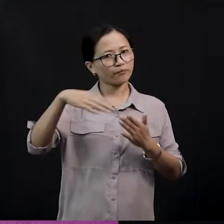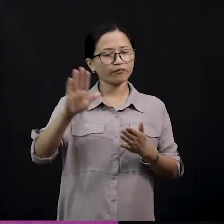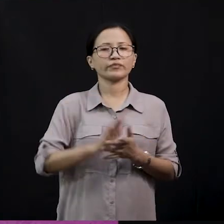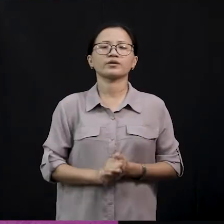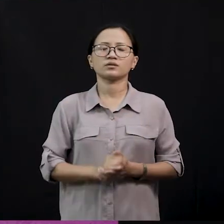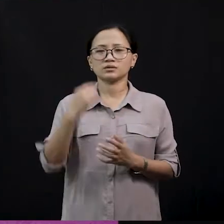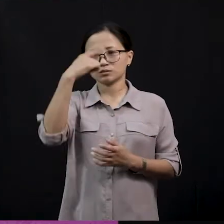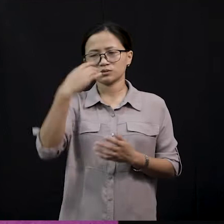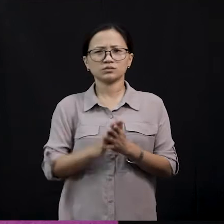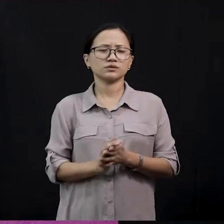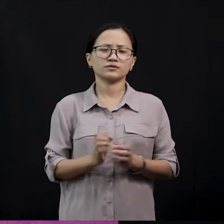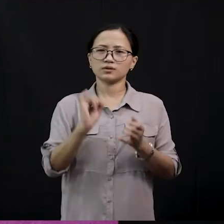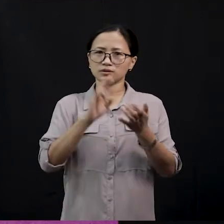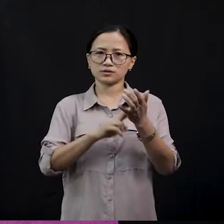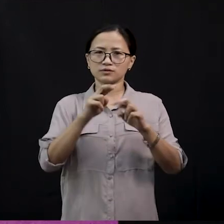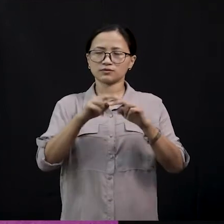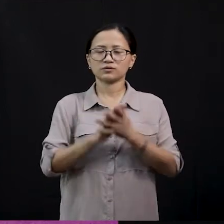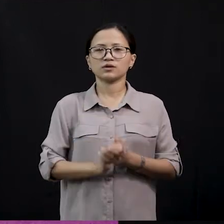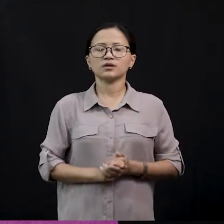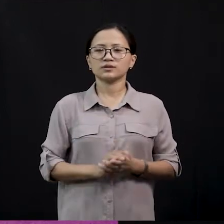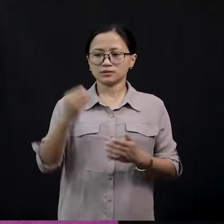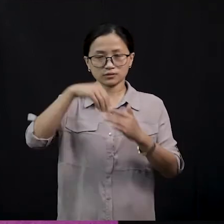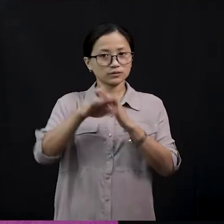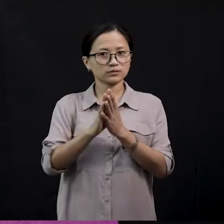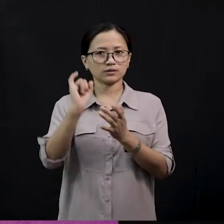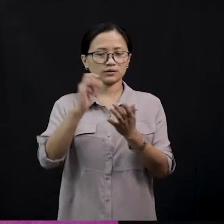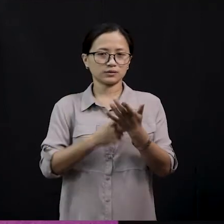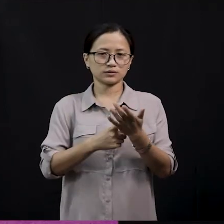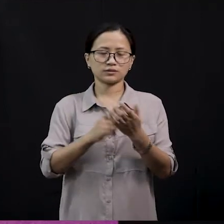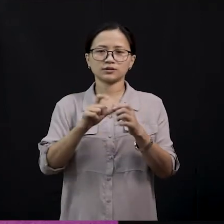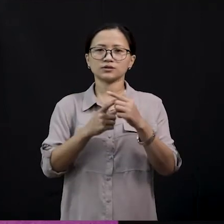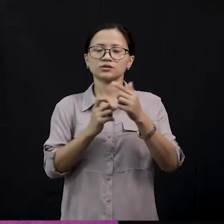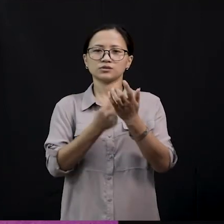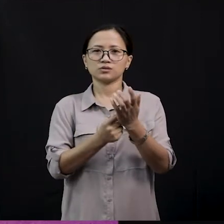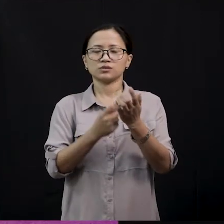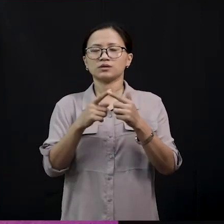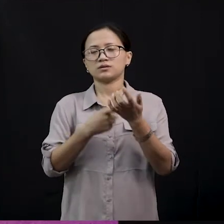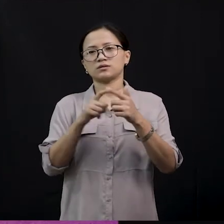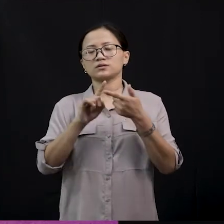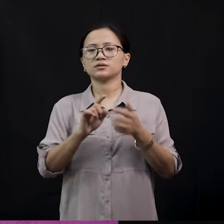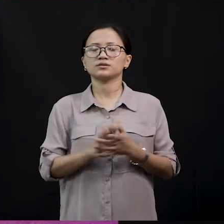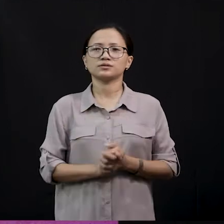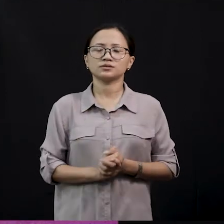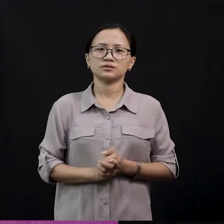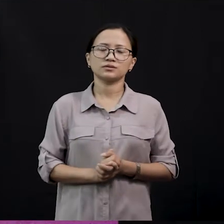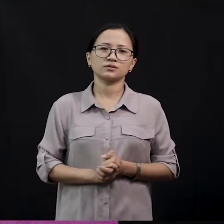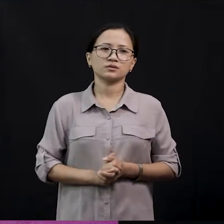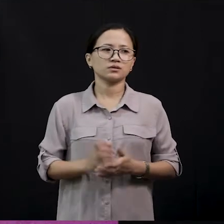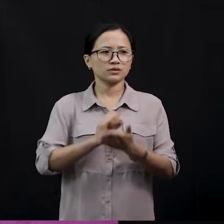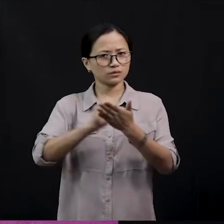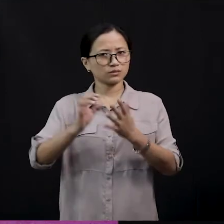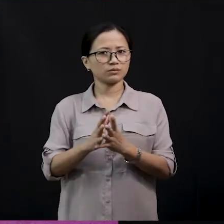someone who is very influential in the literature of India, Indian literature, in fact. And he